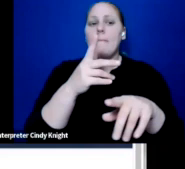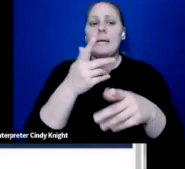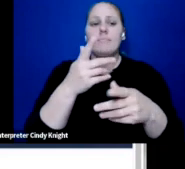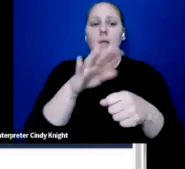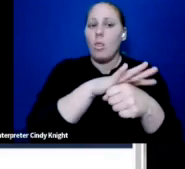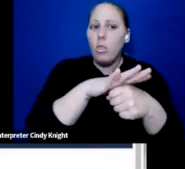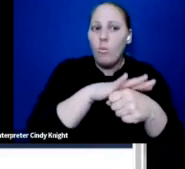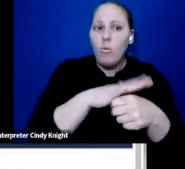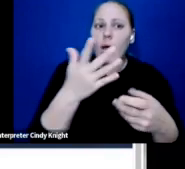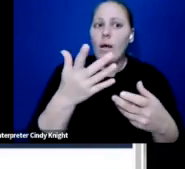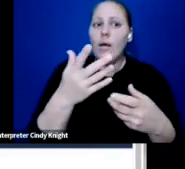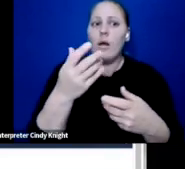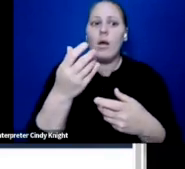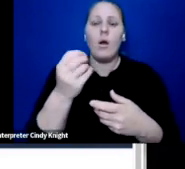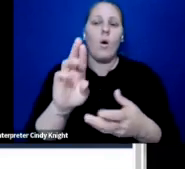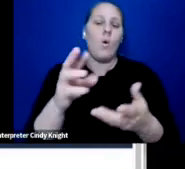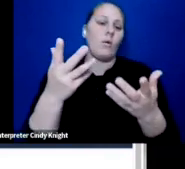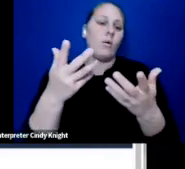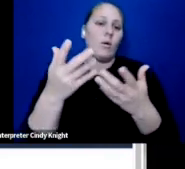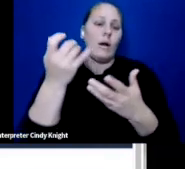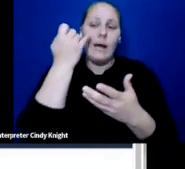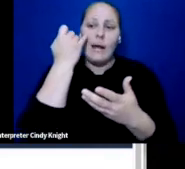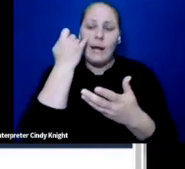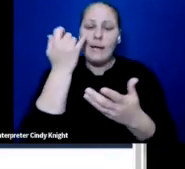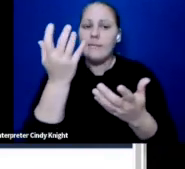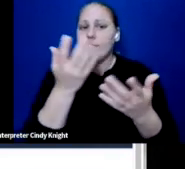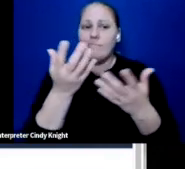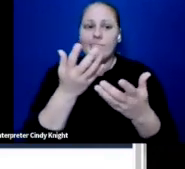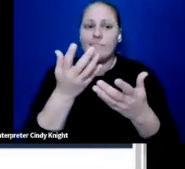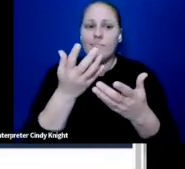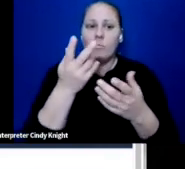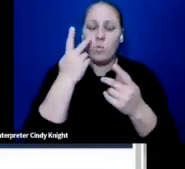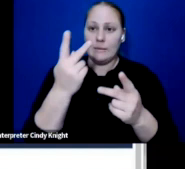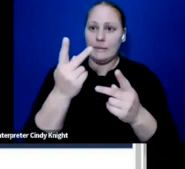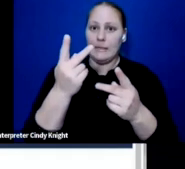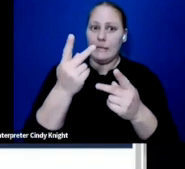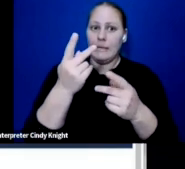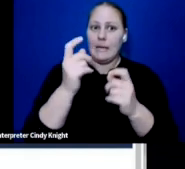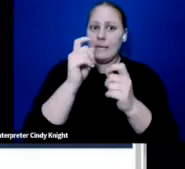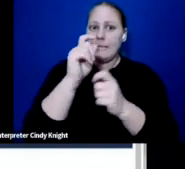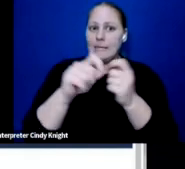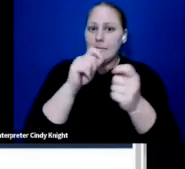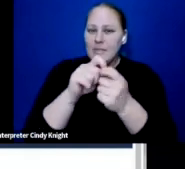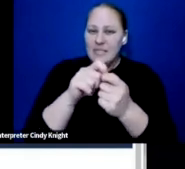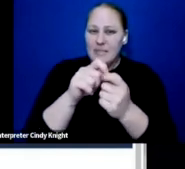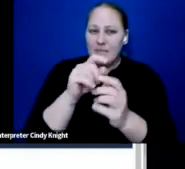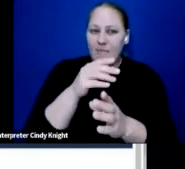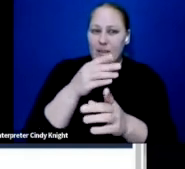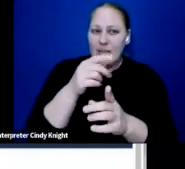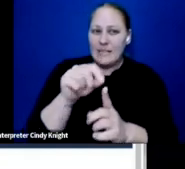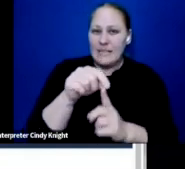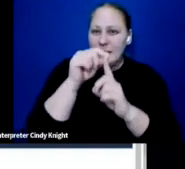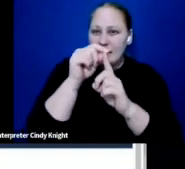different designations, such as if you wanted to see all of a certain type of specialty